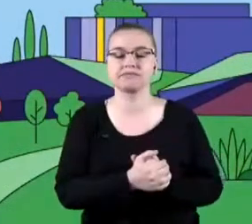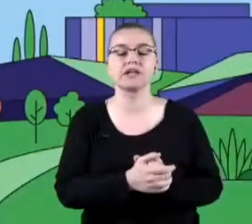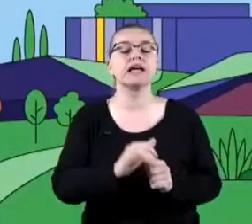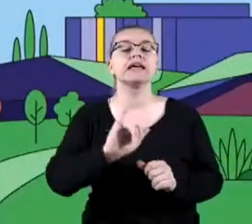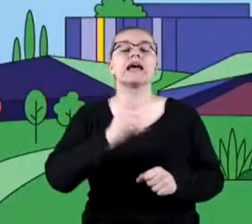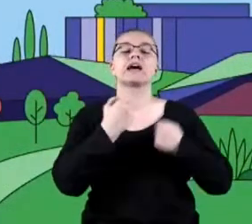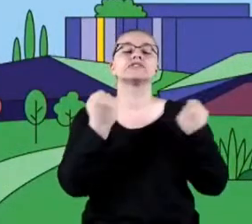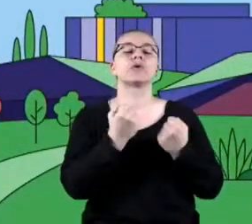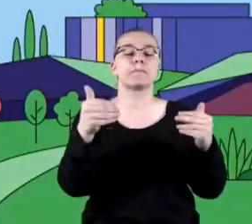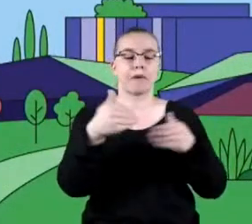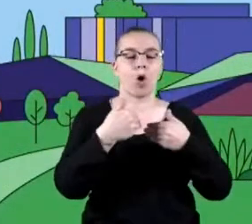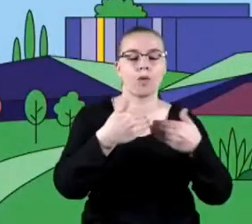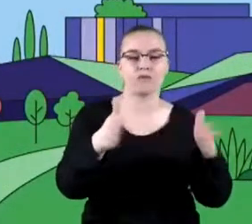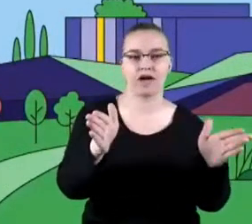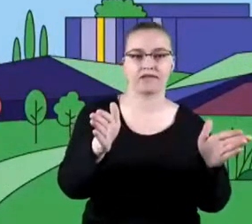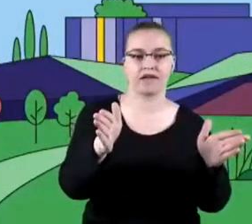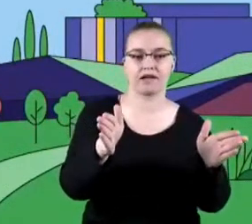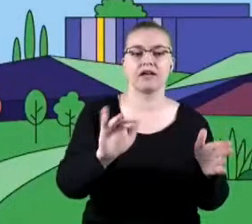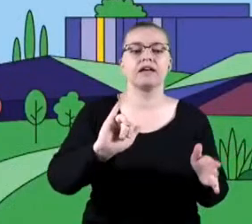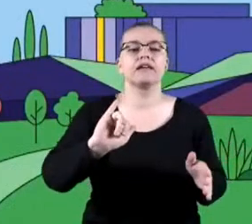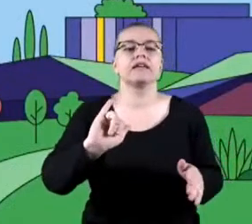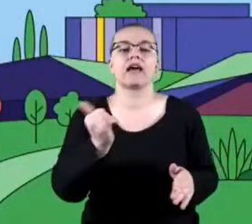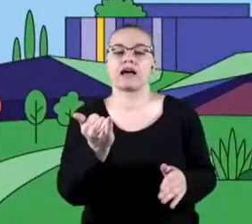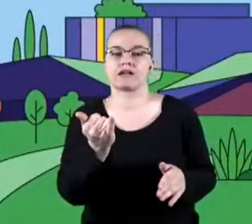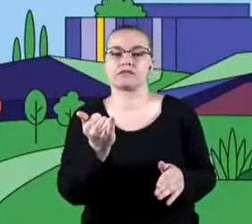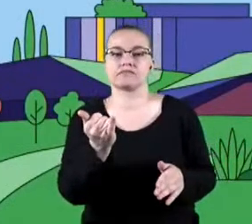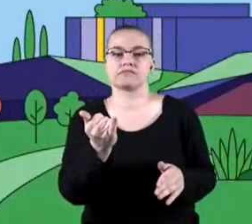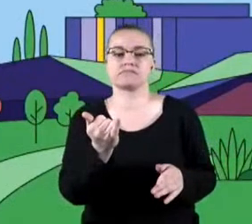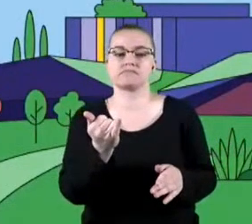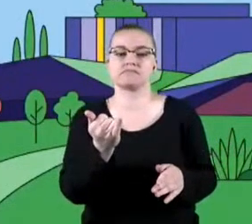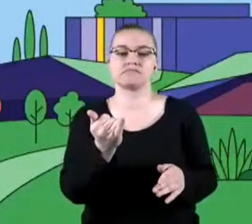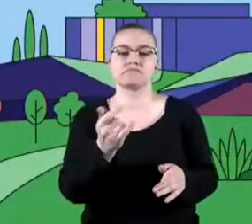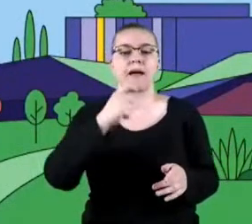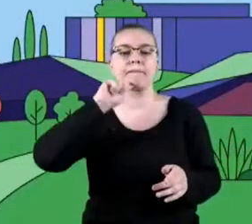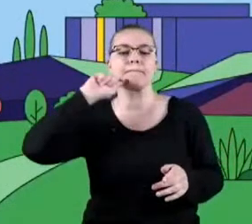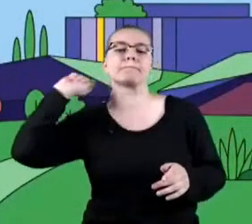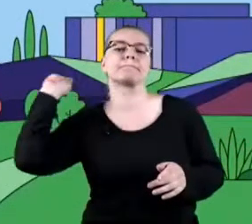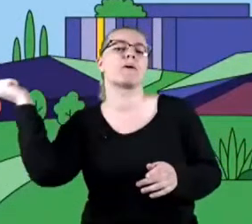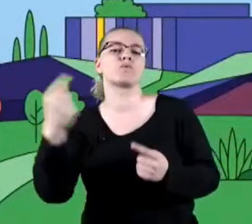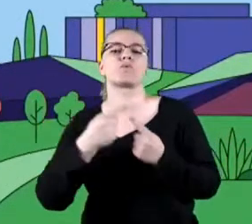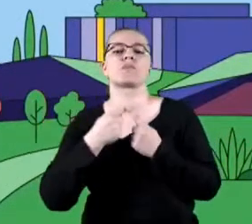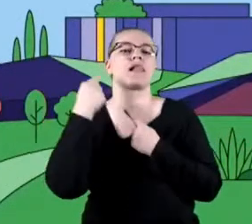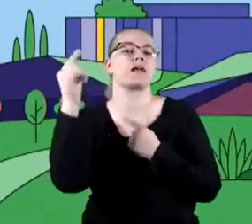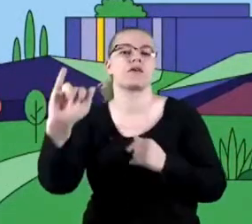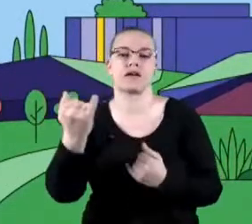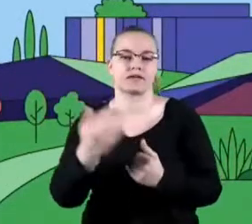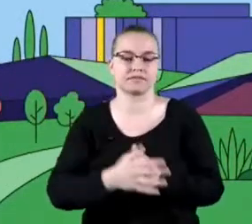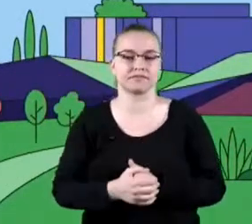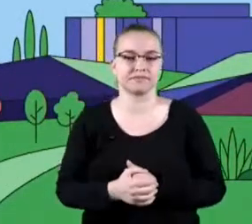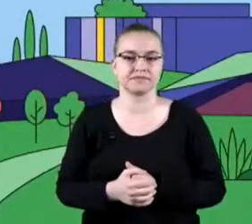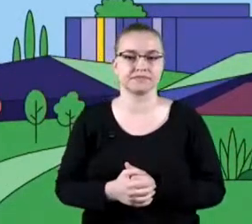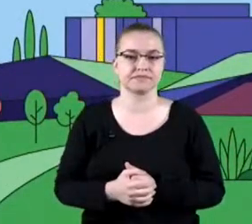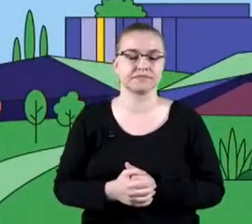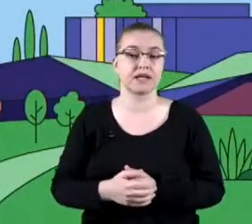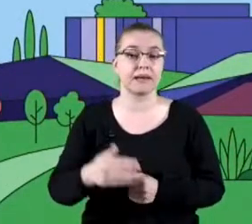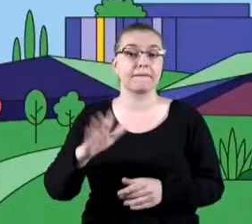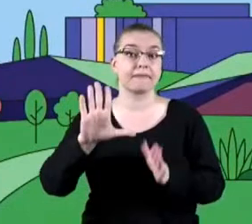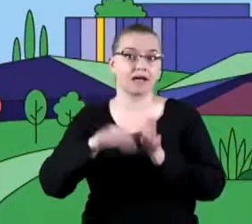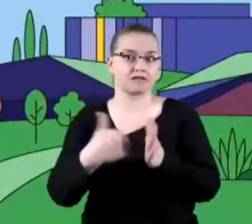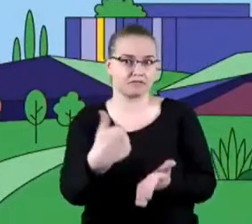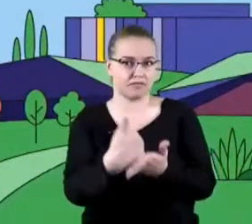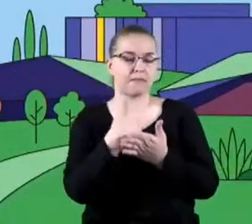open, and how far from home you can travel. The city come in to help to enforce